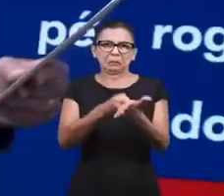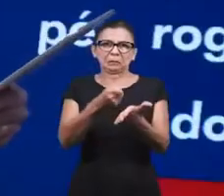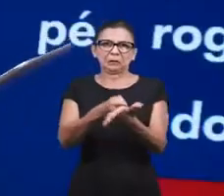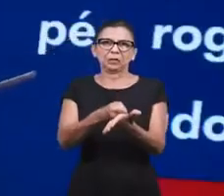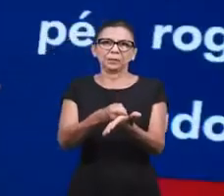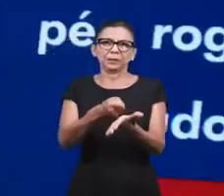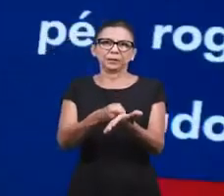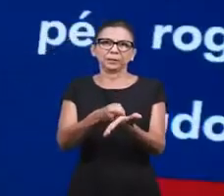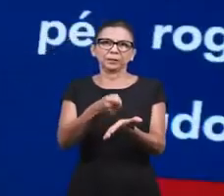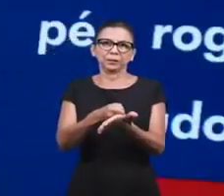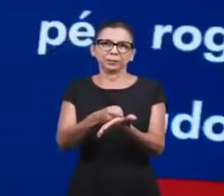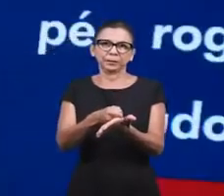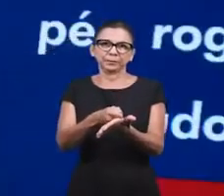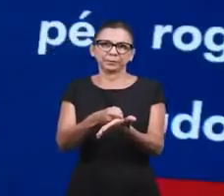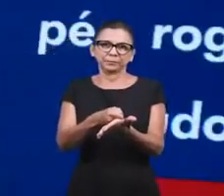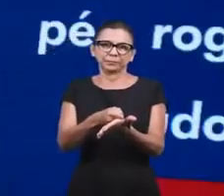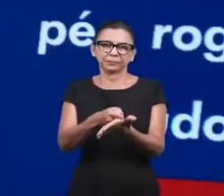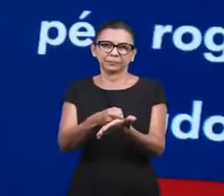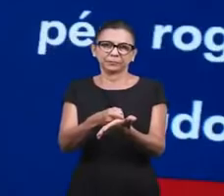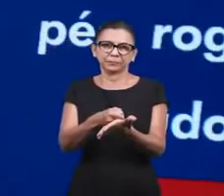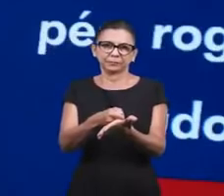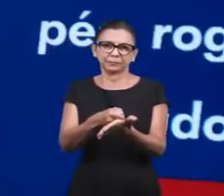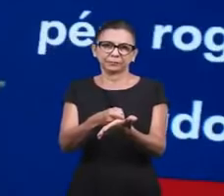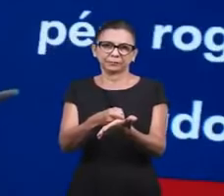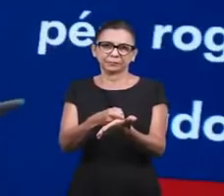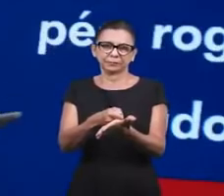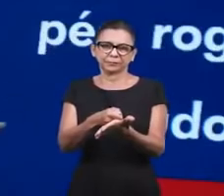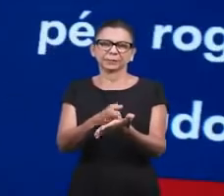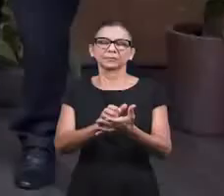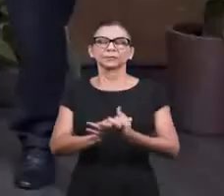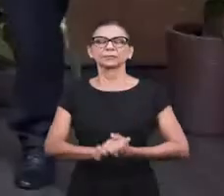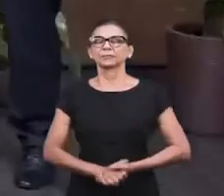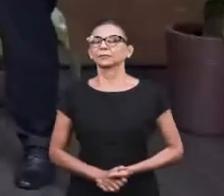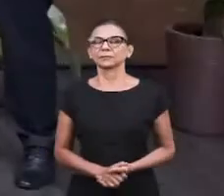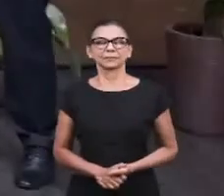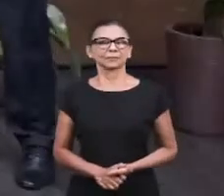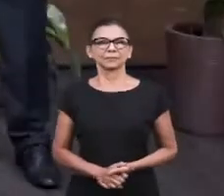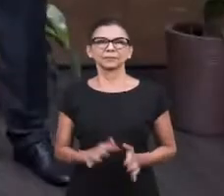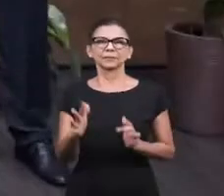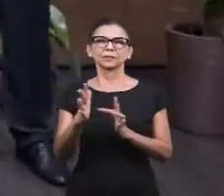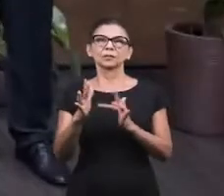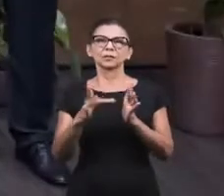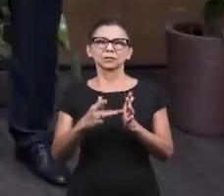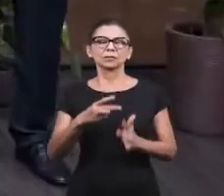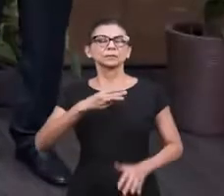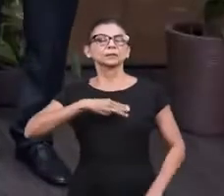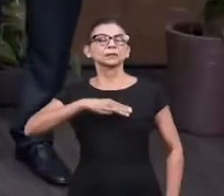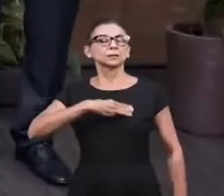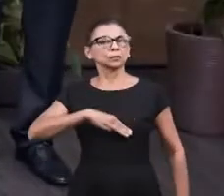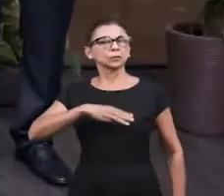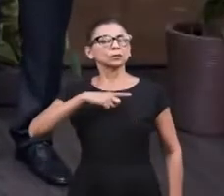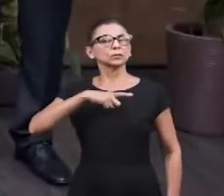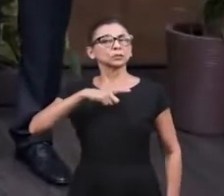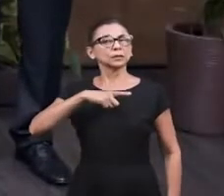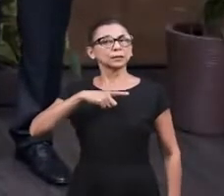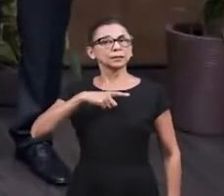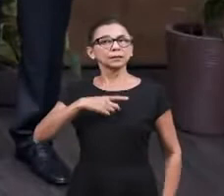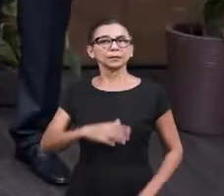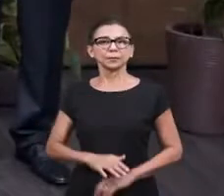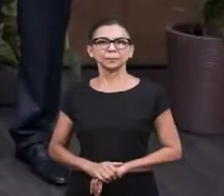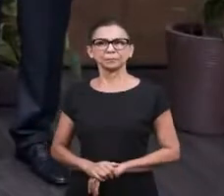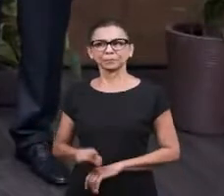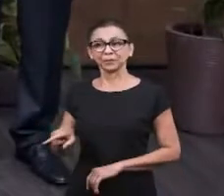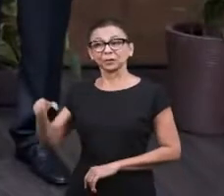merciless. If Jesus was unmerciful, or woe to us, what would be of us? The